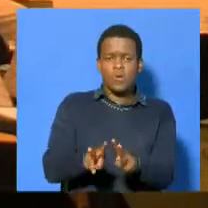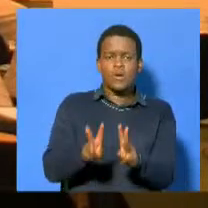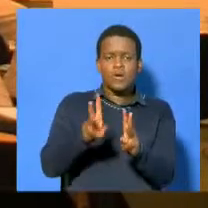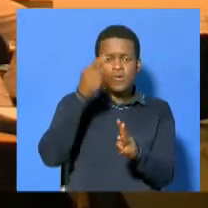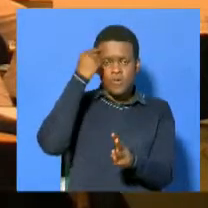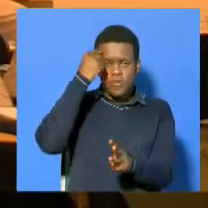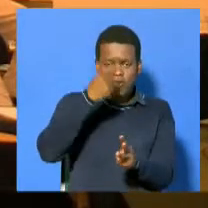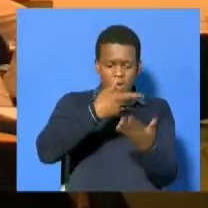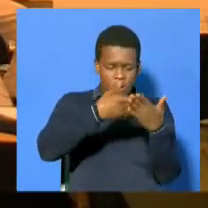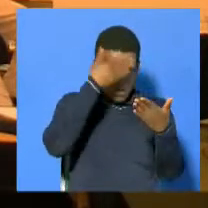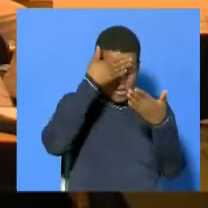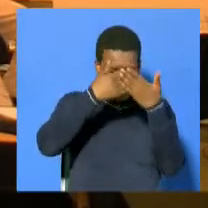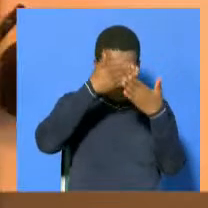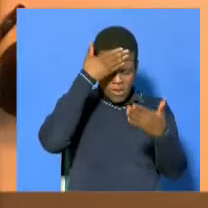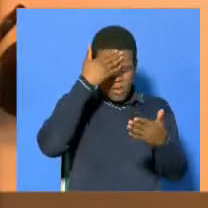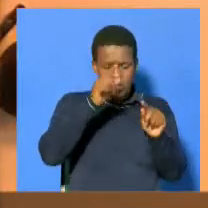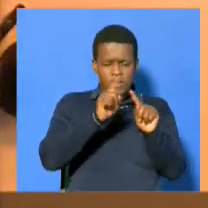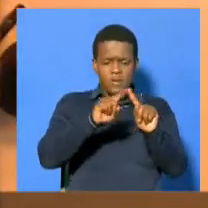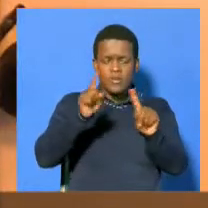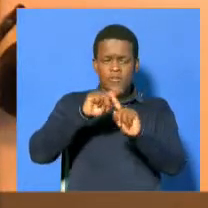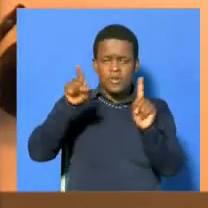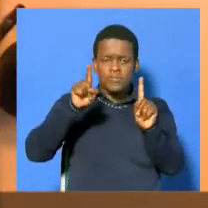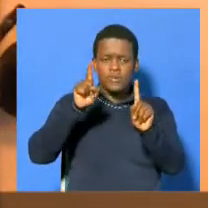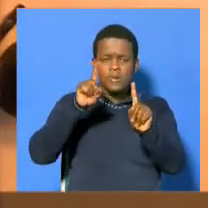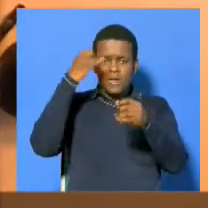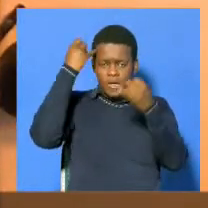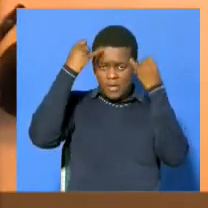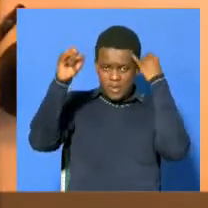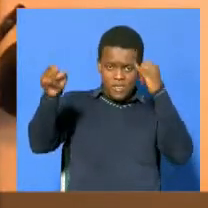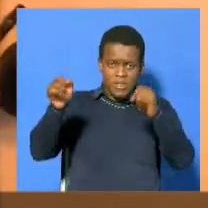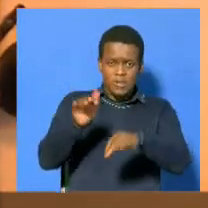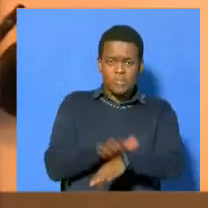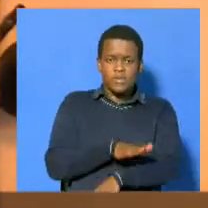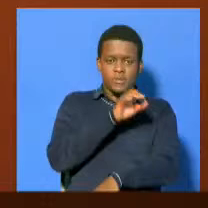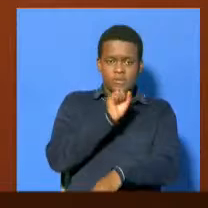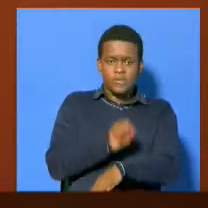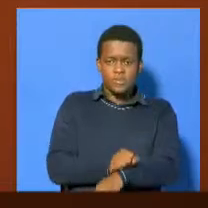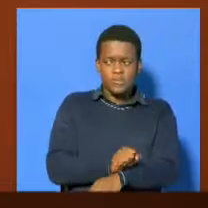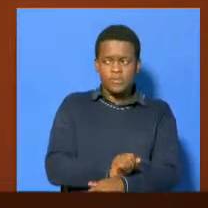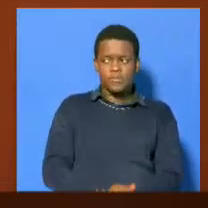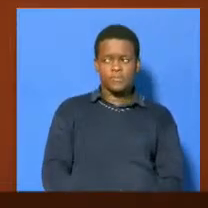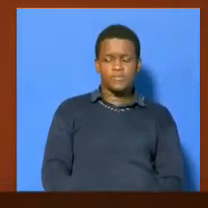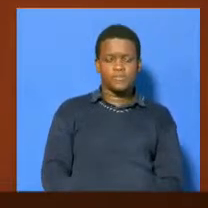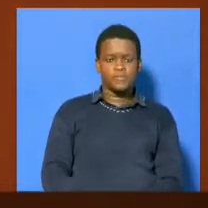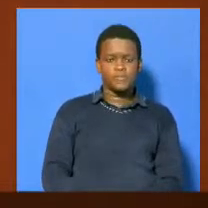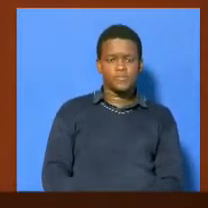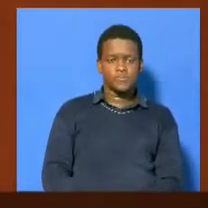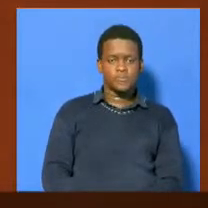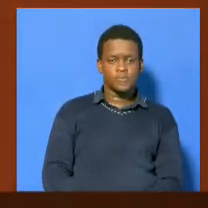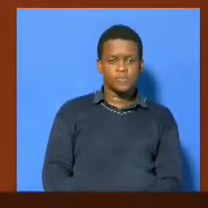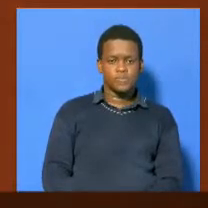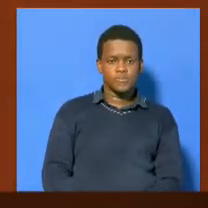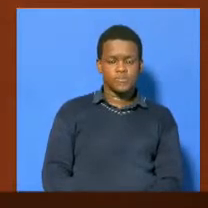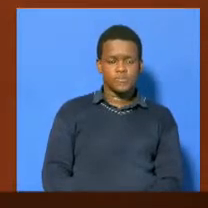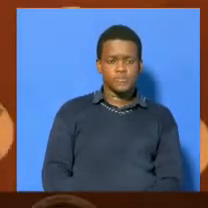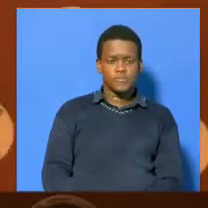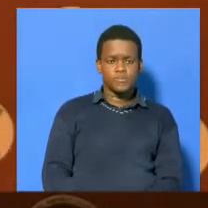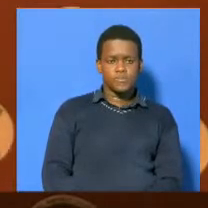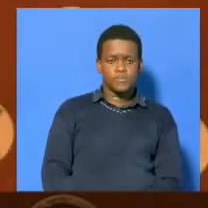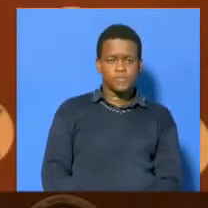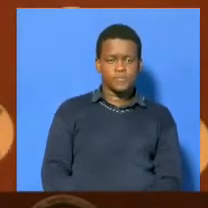business ideas, district developments, and health services improvements. Kiso Temani, Botswana